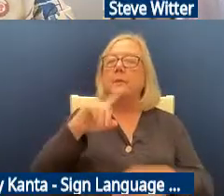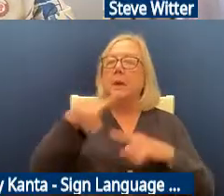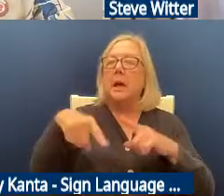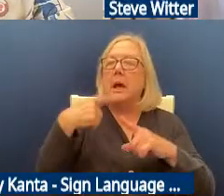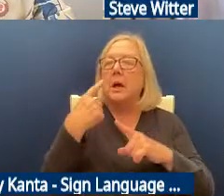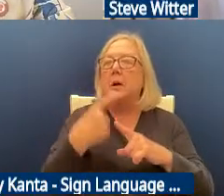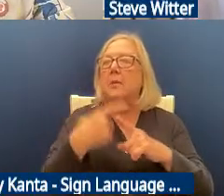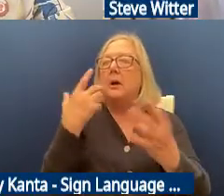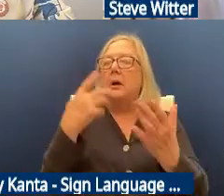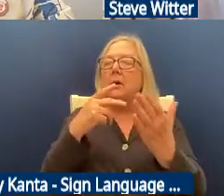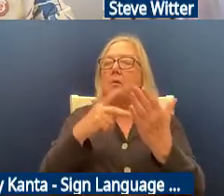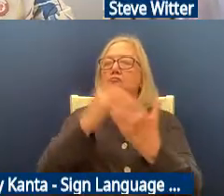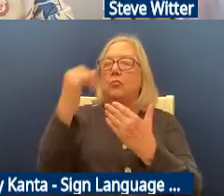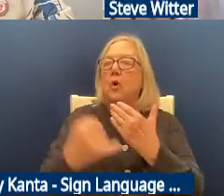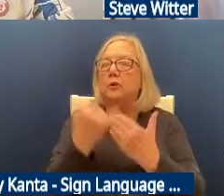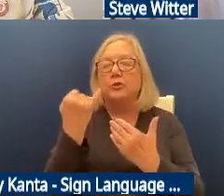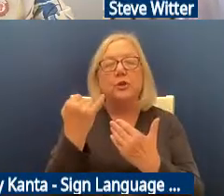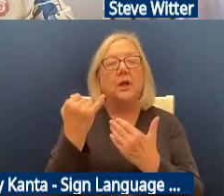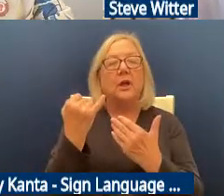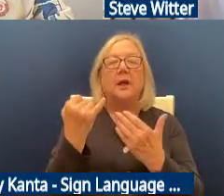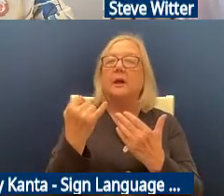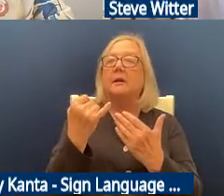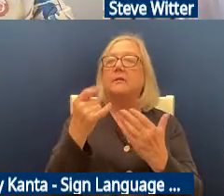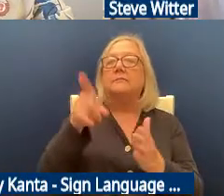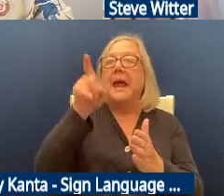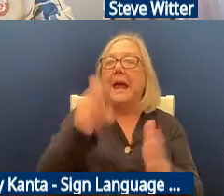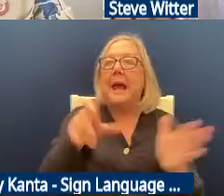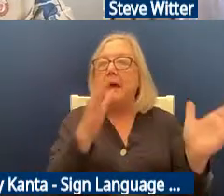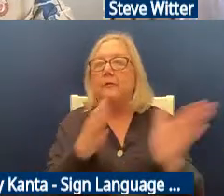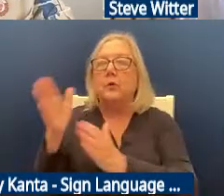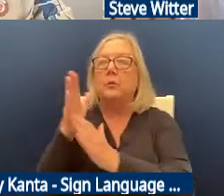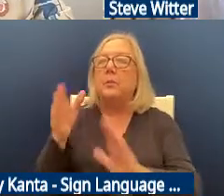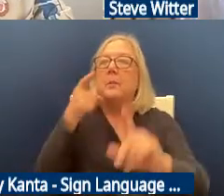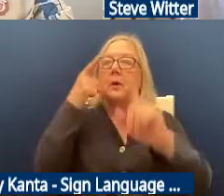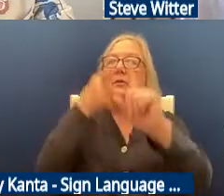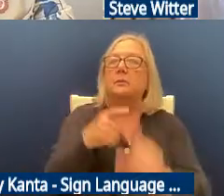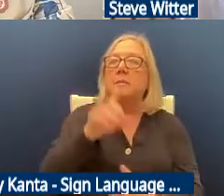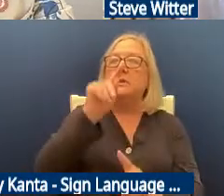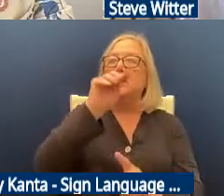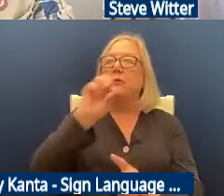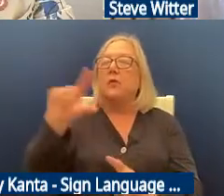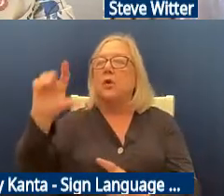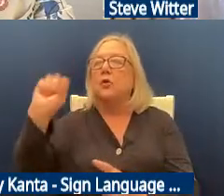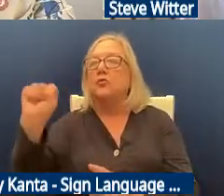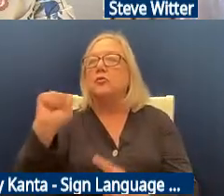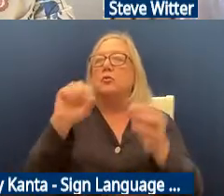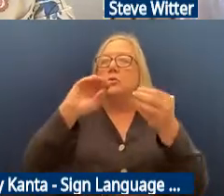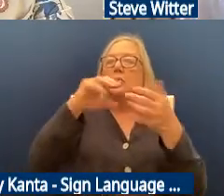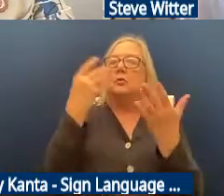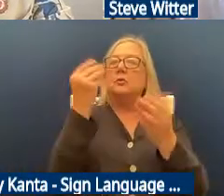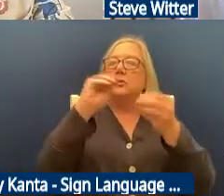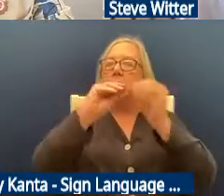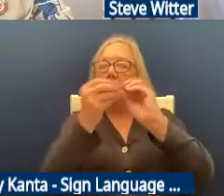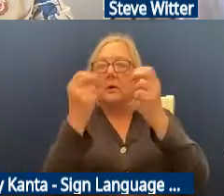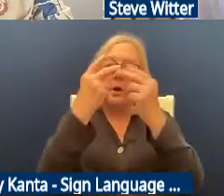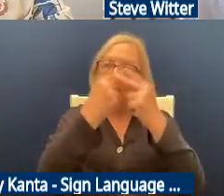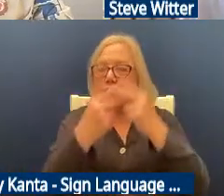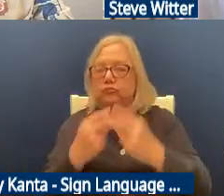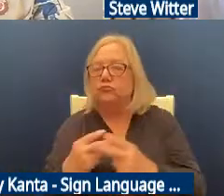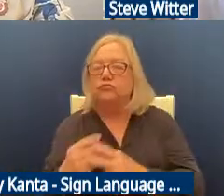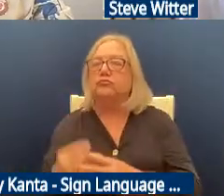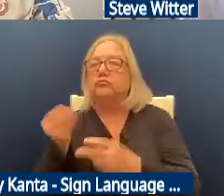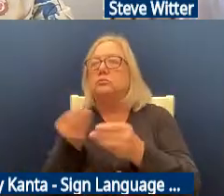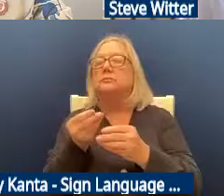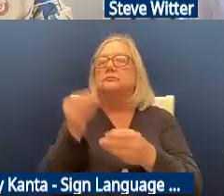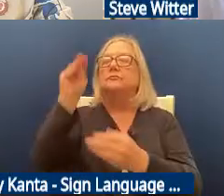the project will have to prepare certain tools and metrics and data to submit to FTA. And so let me just